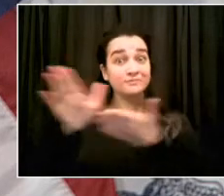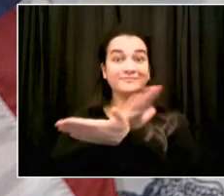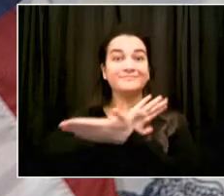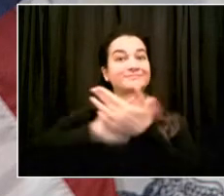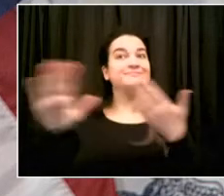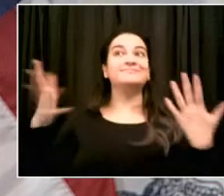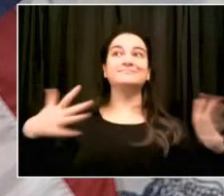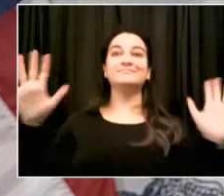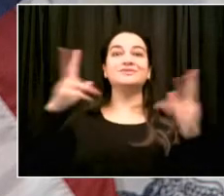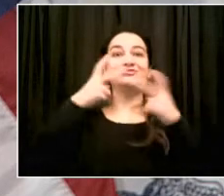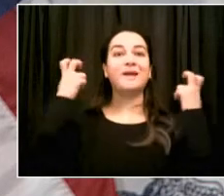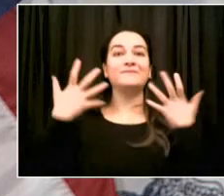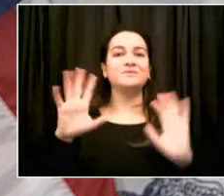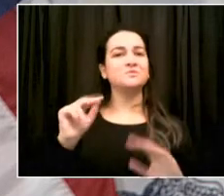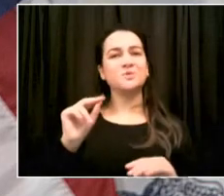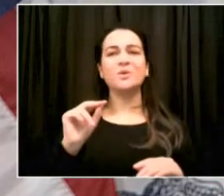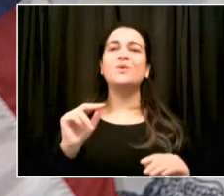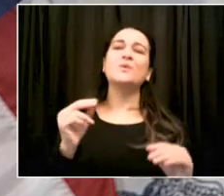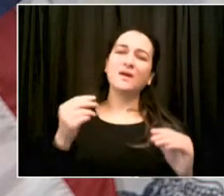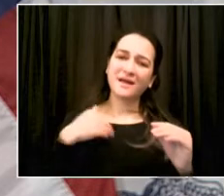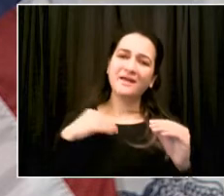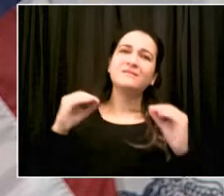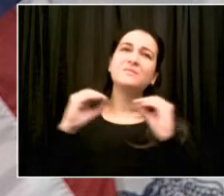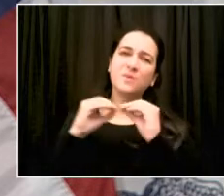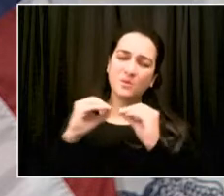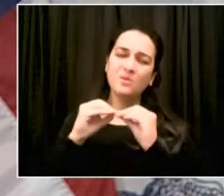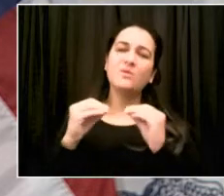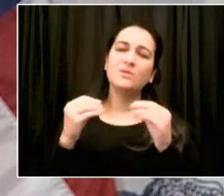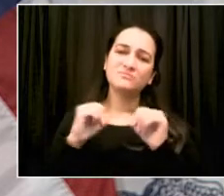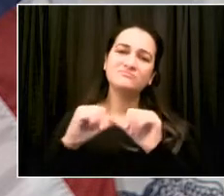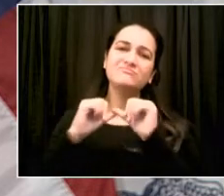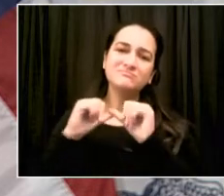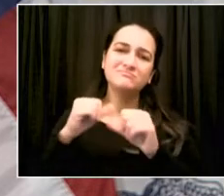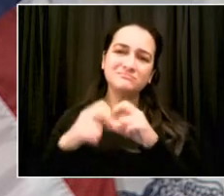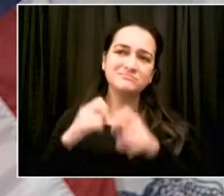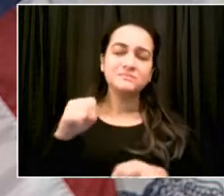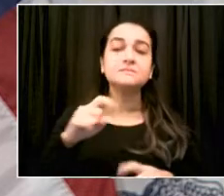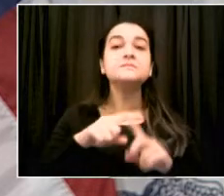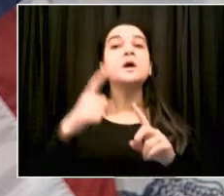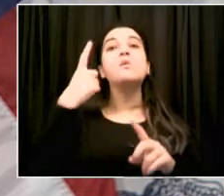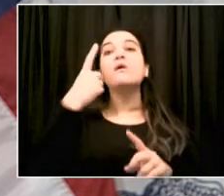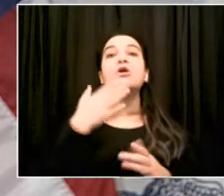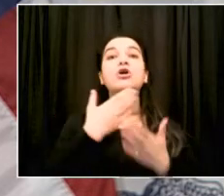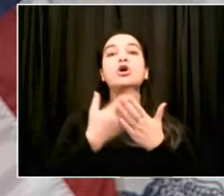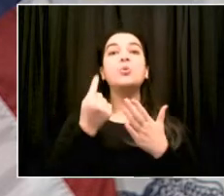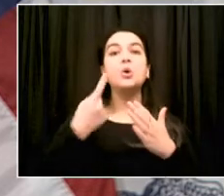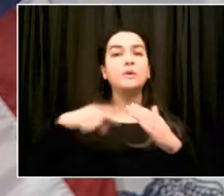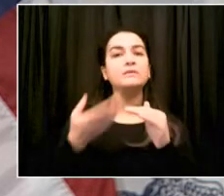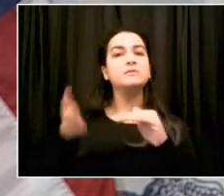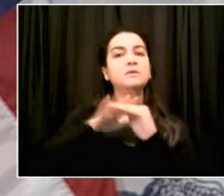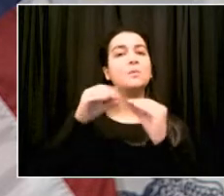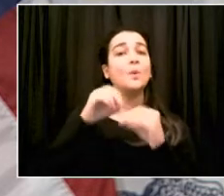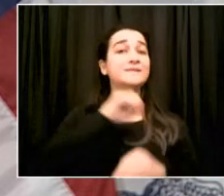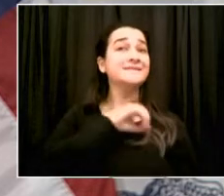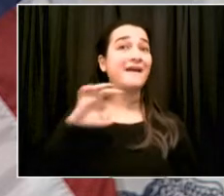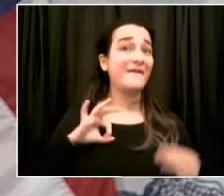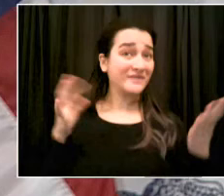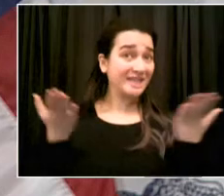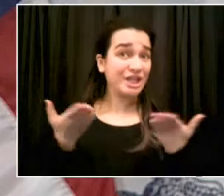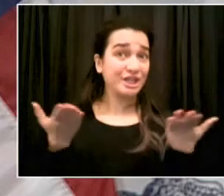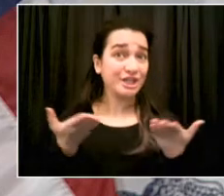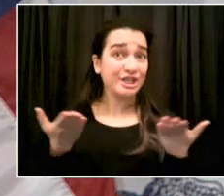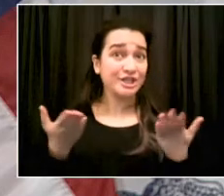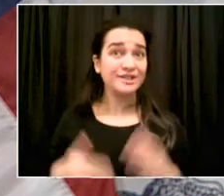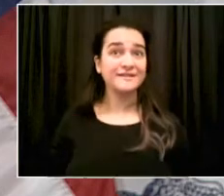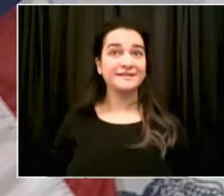to be clear about the fact that the subways over years and years and years have gotten safer. They are a place that people